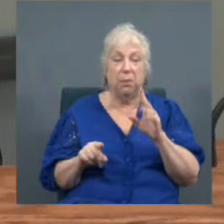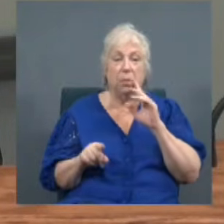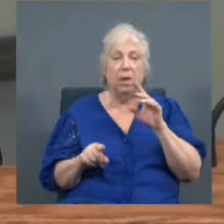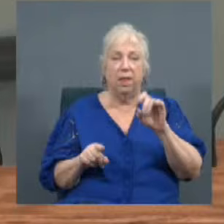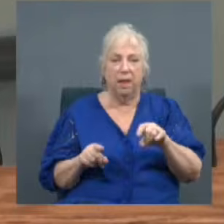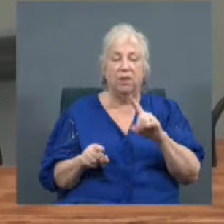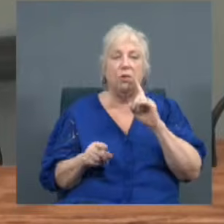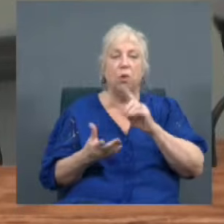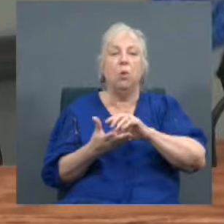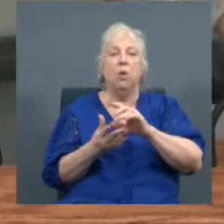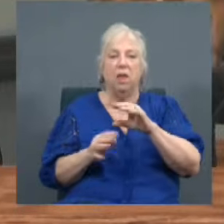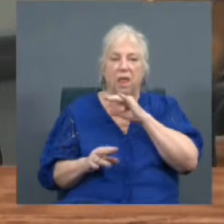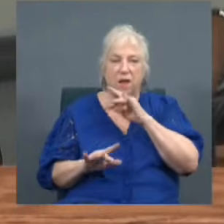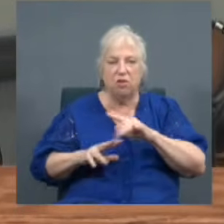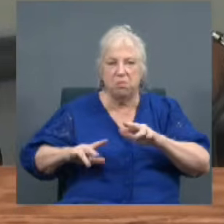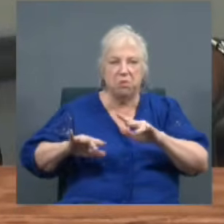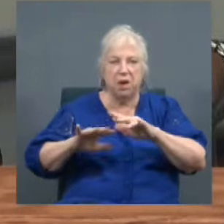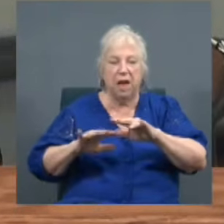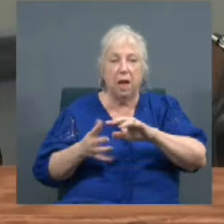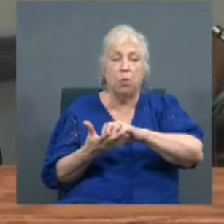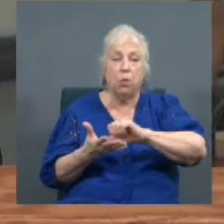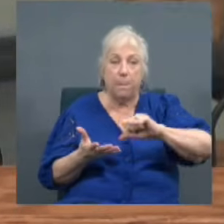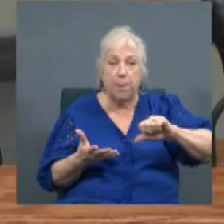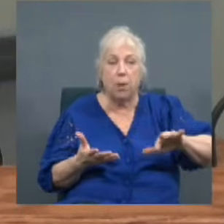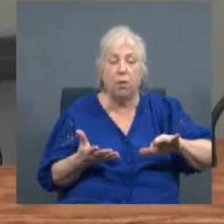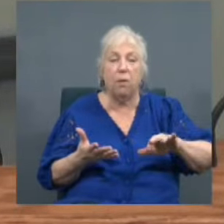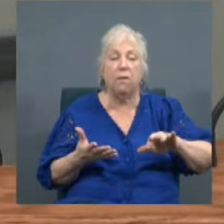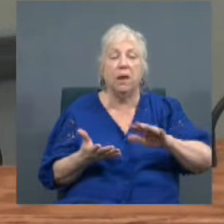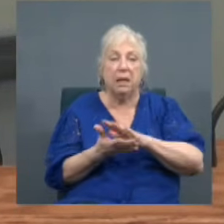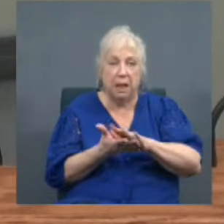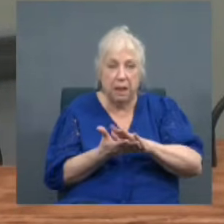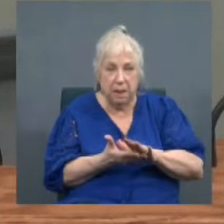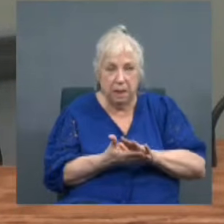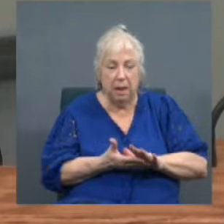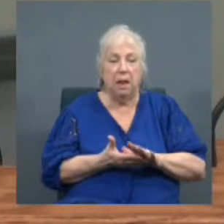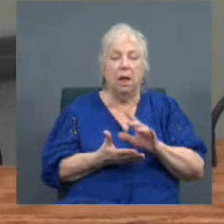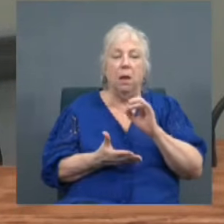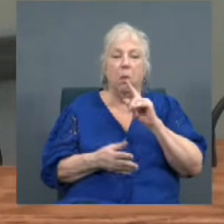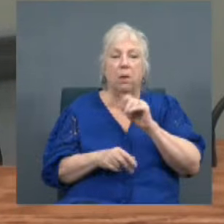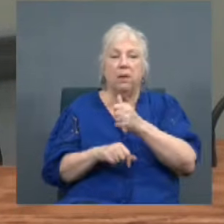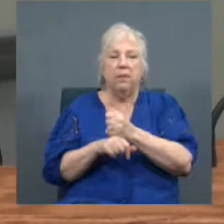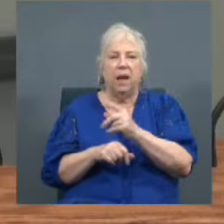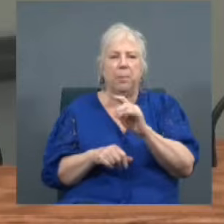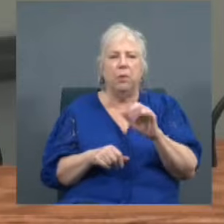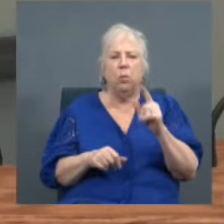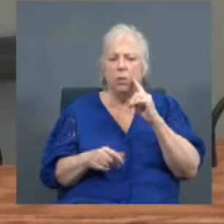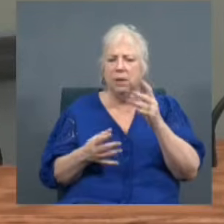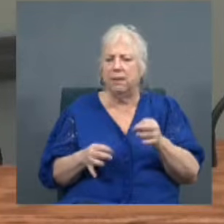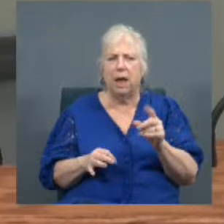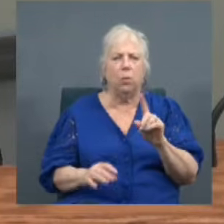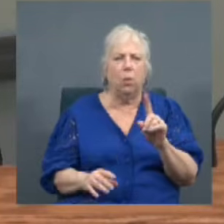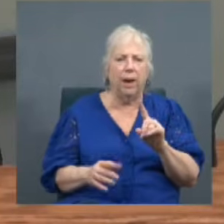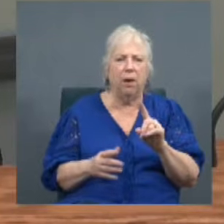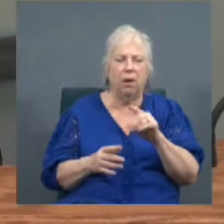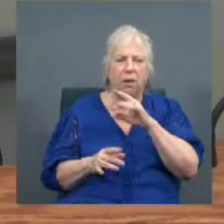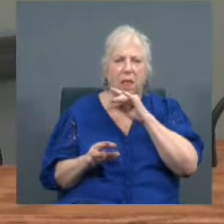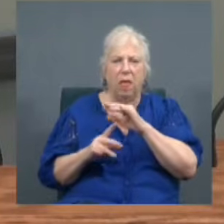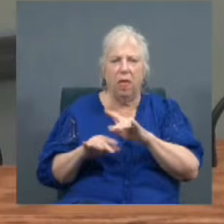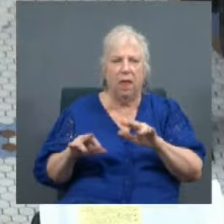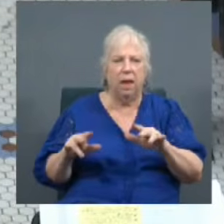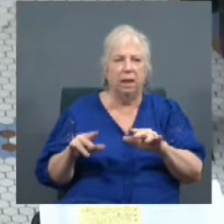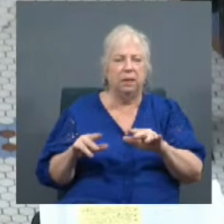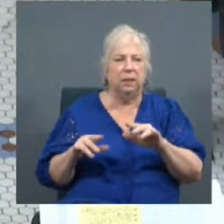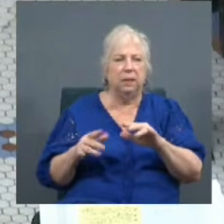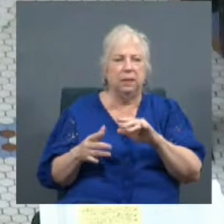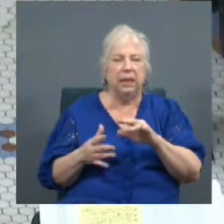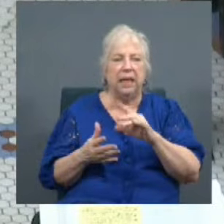actually remove the debris, or does this set up some sort of tool to determine where it is? So this is